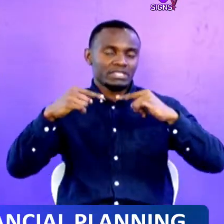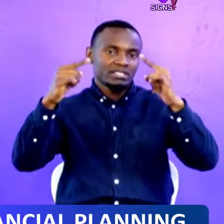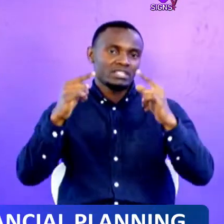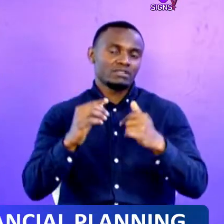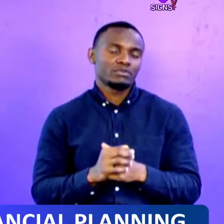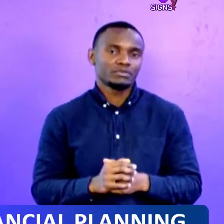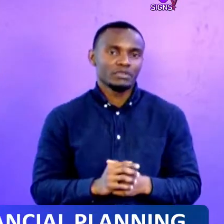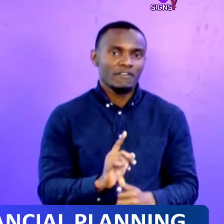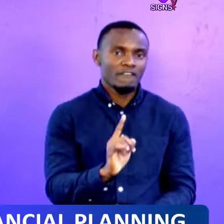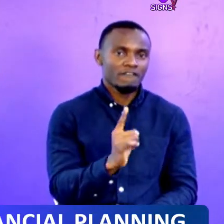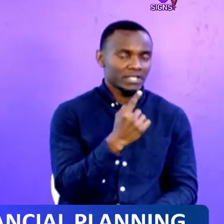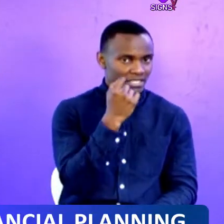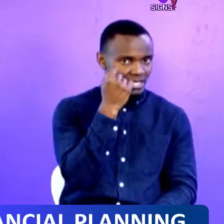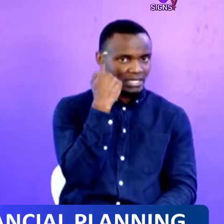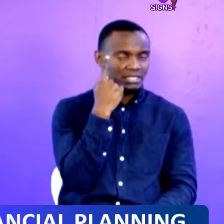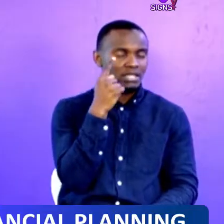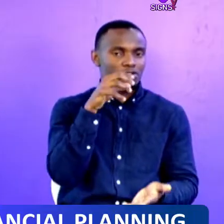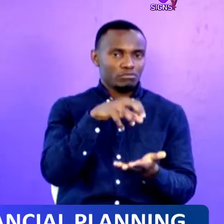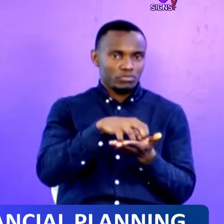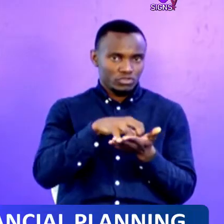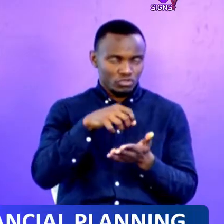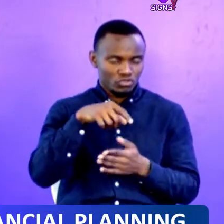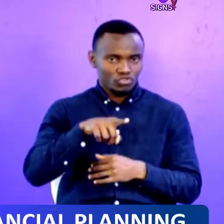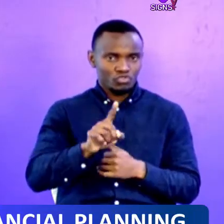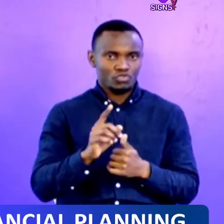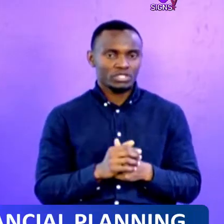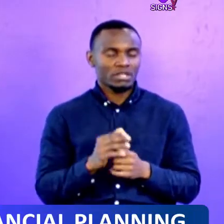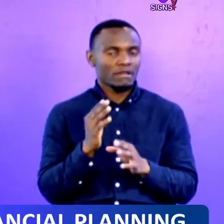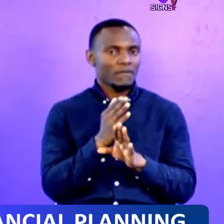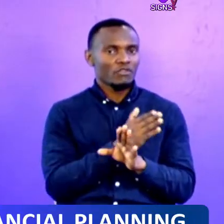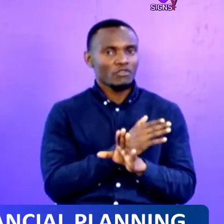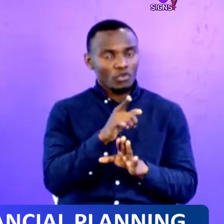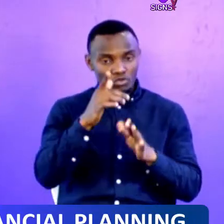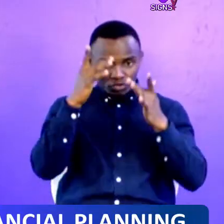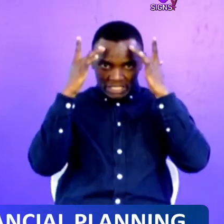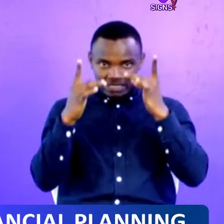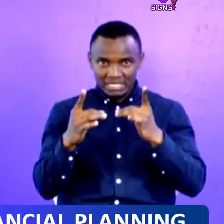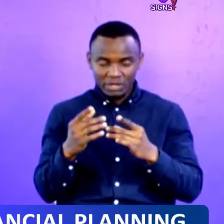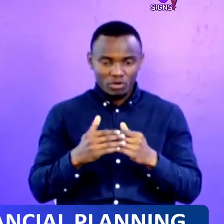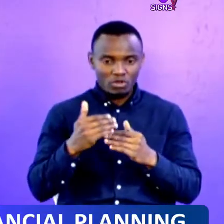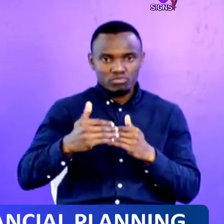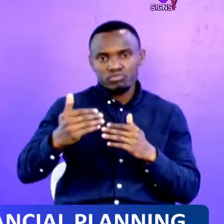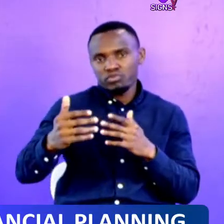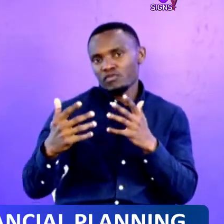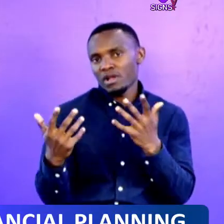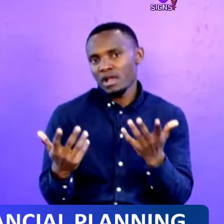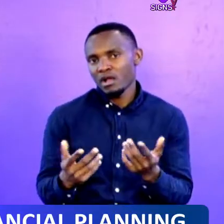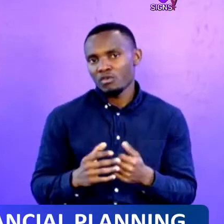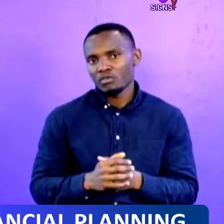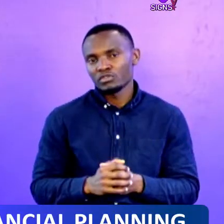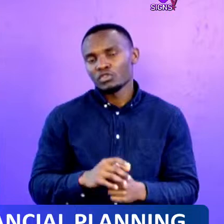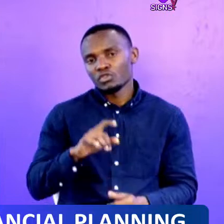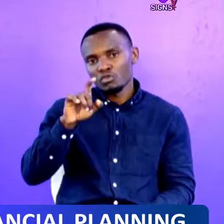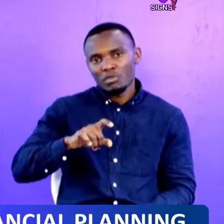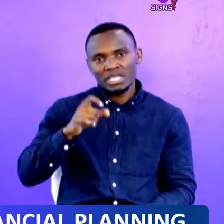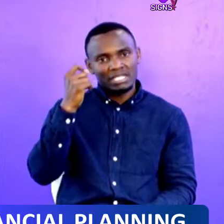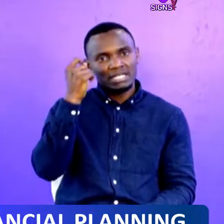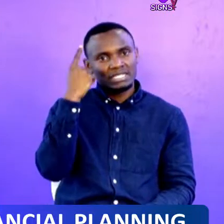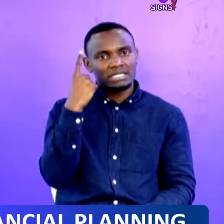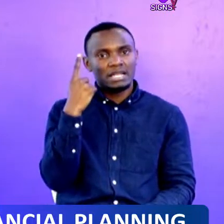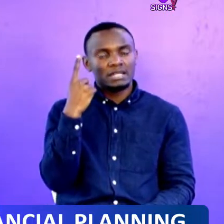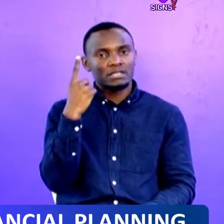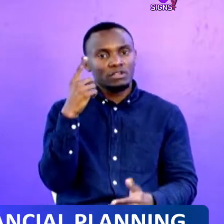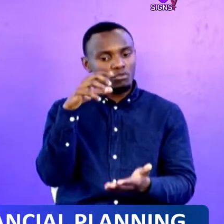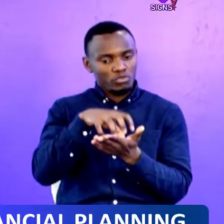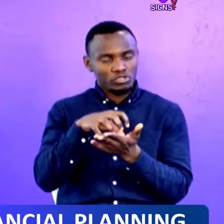first understanding where you are going. Even before deciding where you're going to go, you need to understand where you are right now.